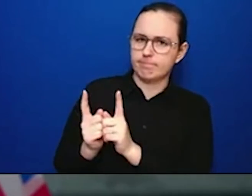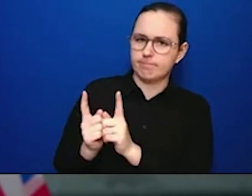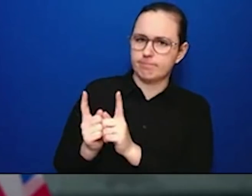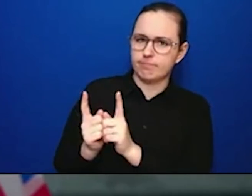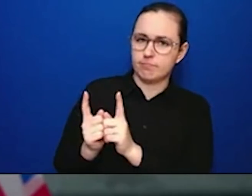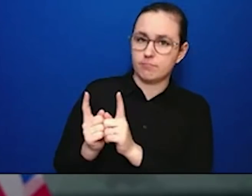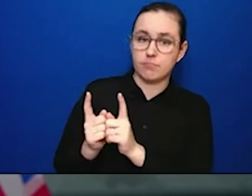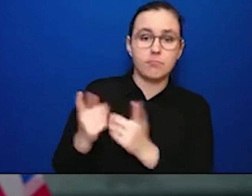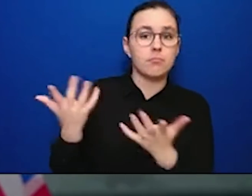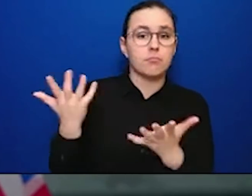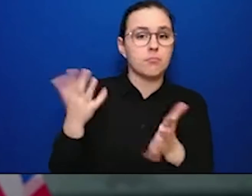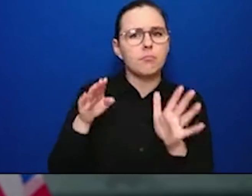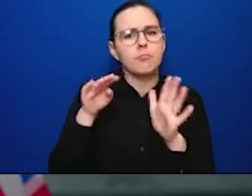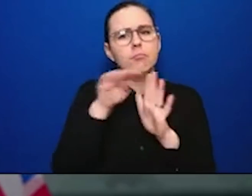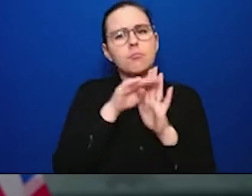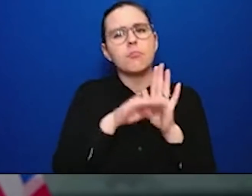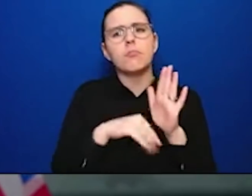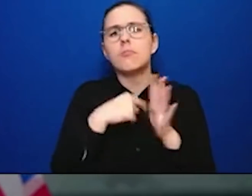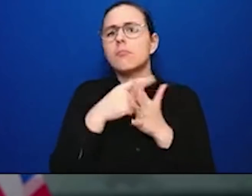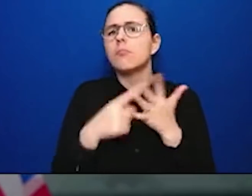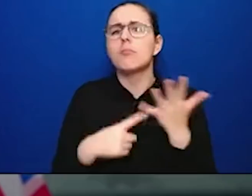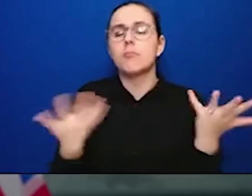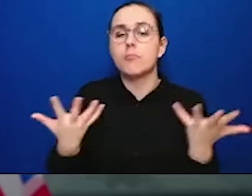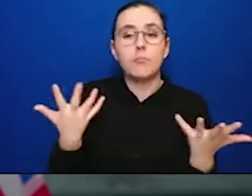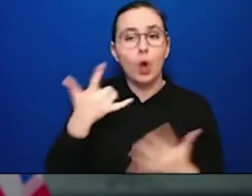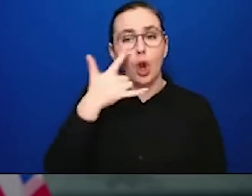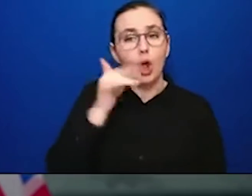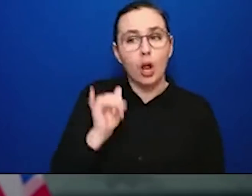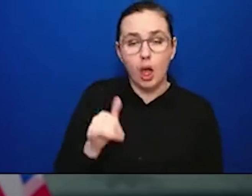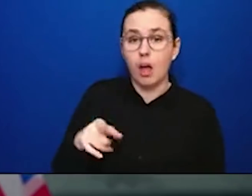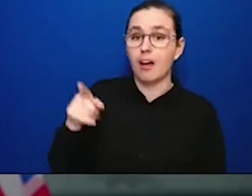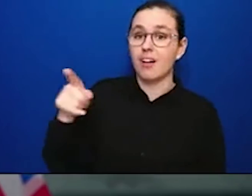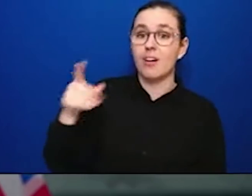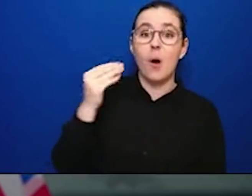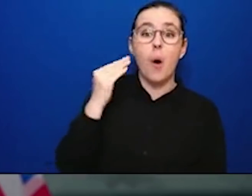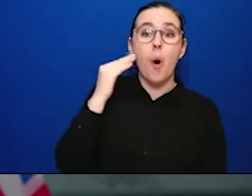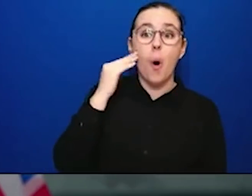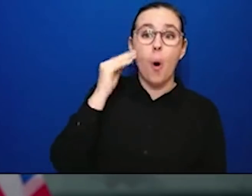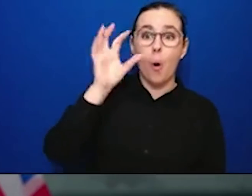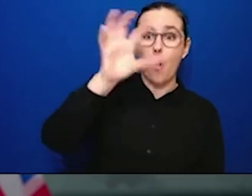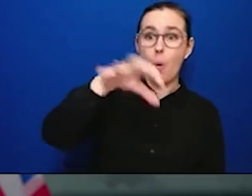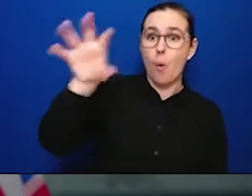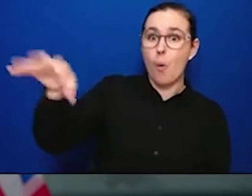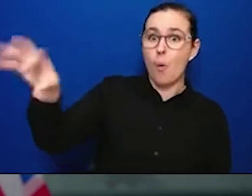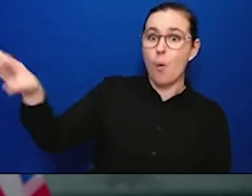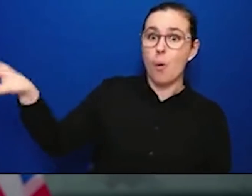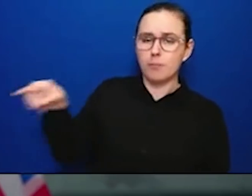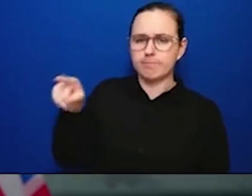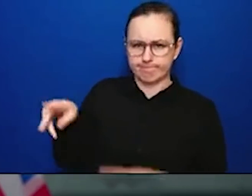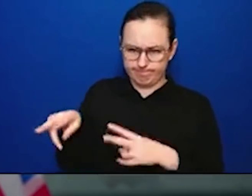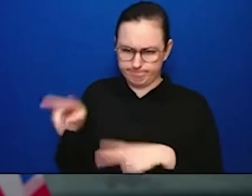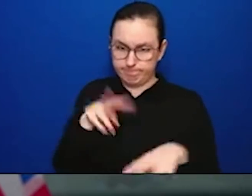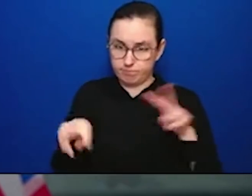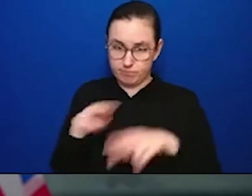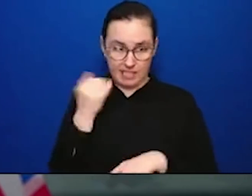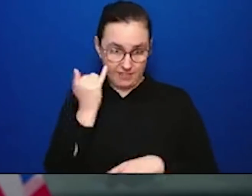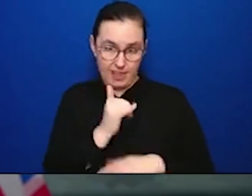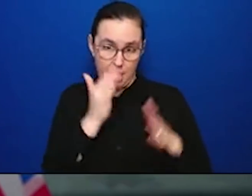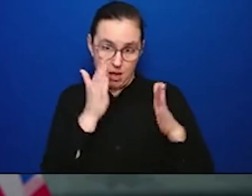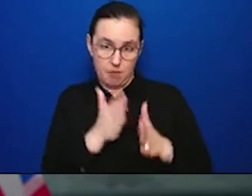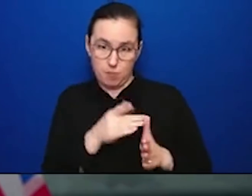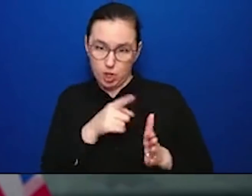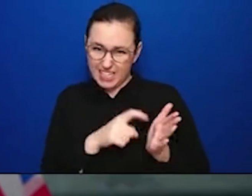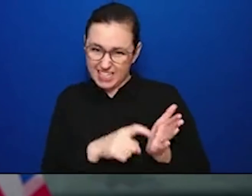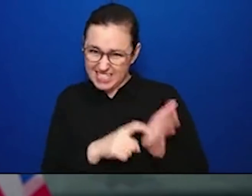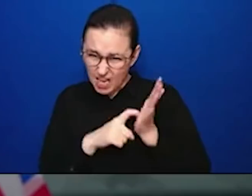the criteria is applied by individual care home administrators. And so they're asking, will you make